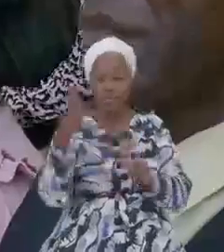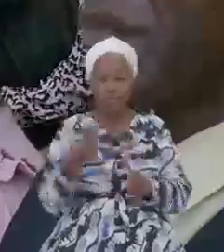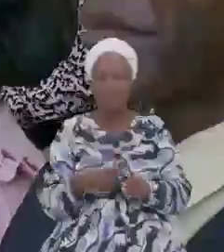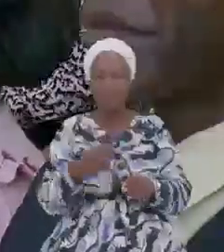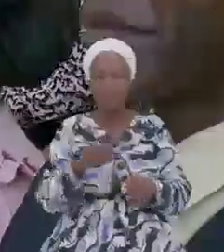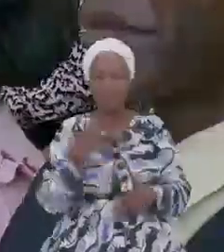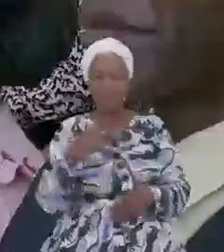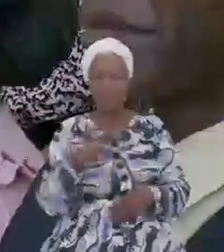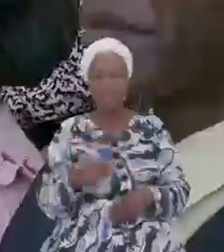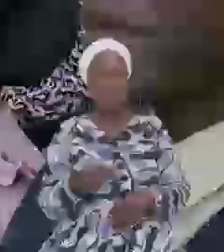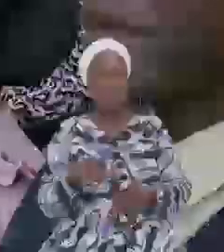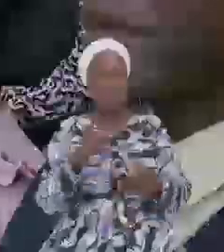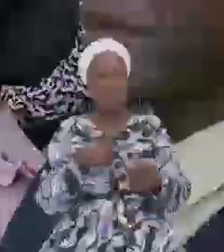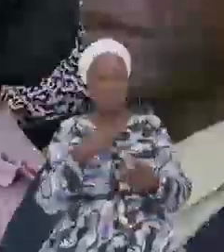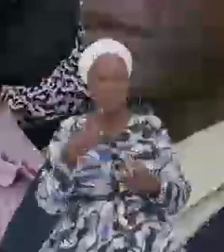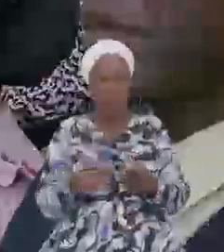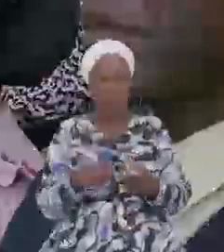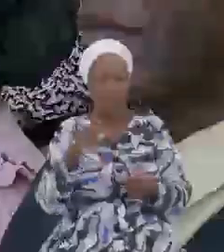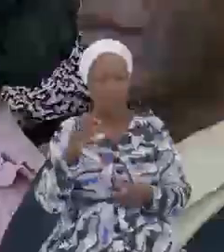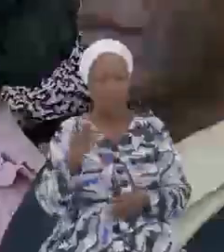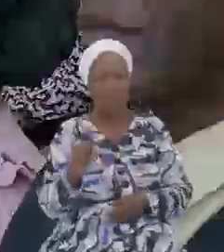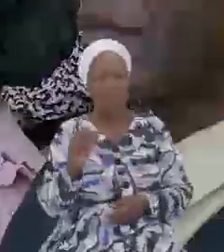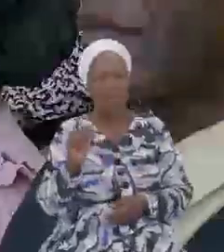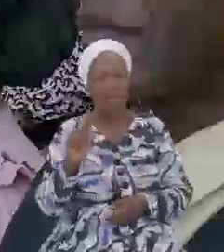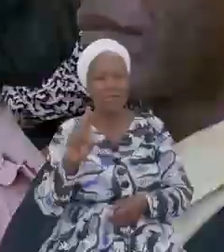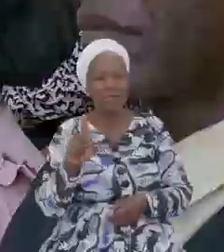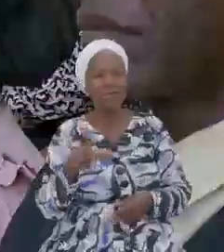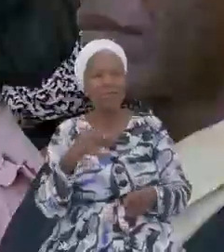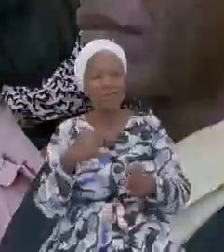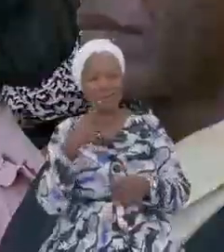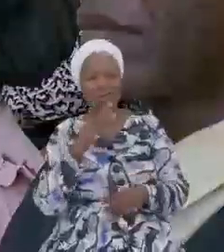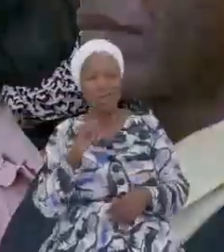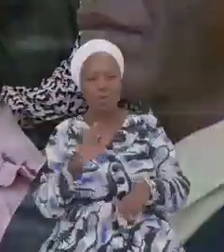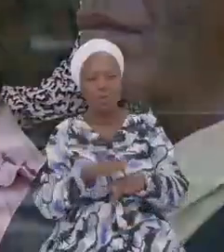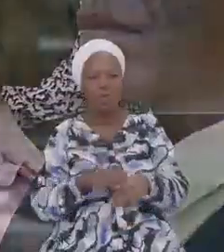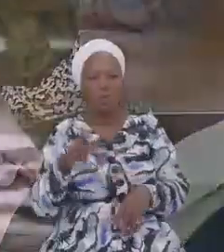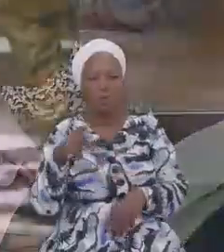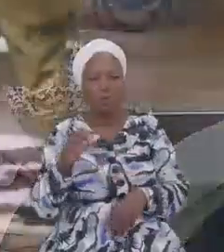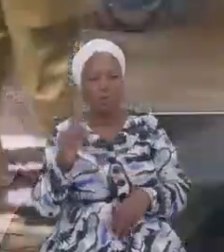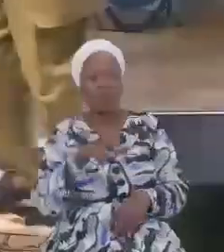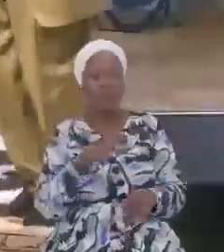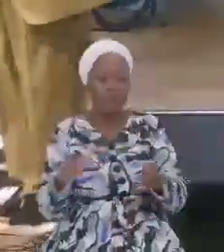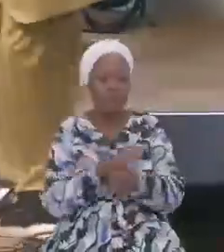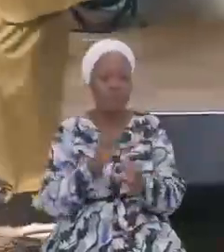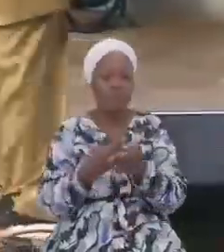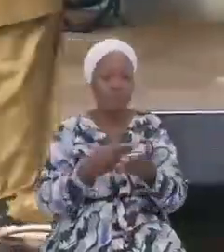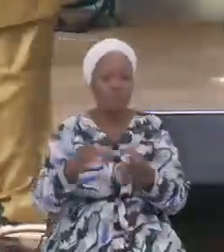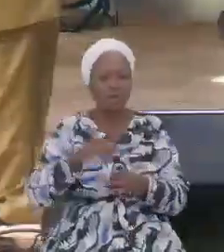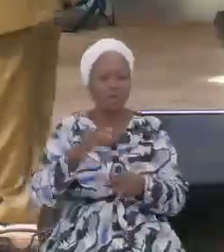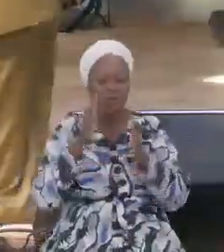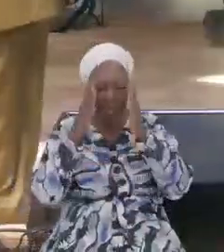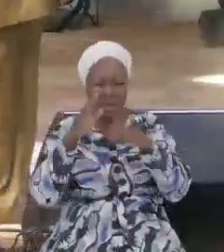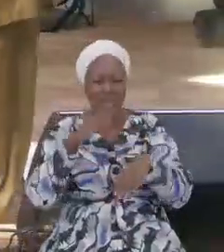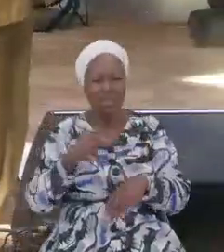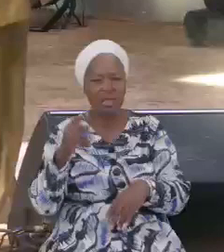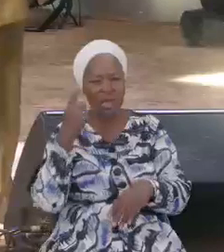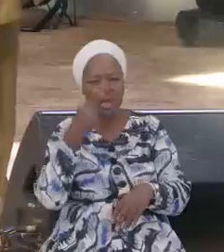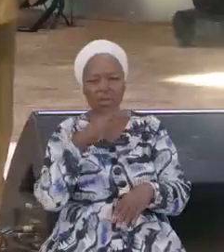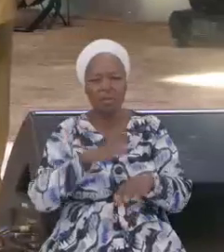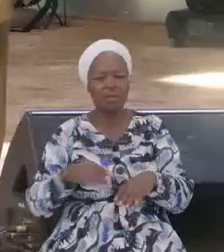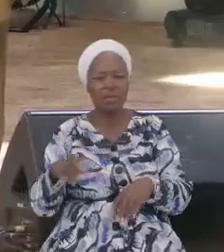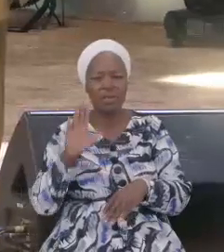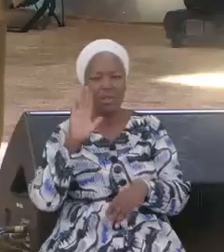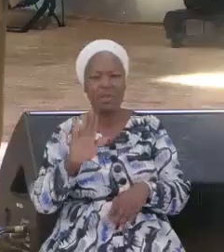says, then Saul, who is called Paul, filled with the Holy Ghost, set his eyes on him. And then in